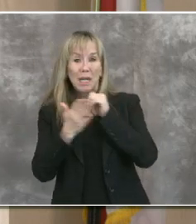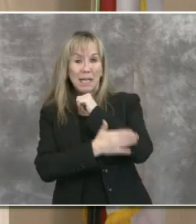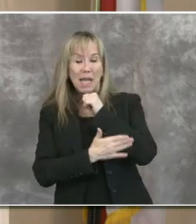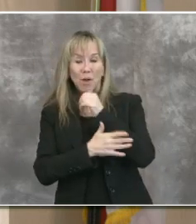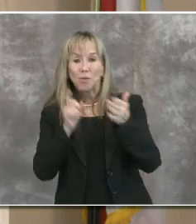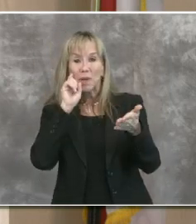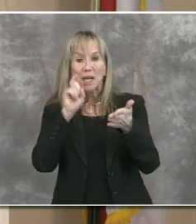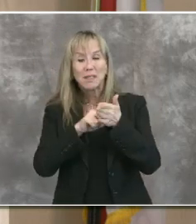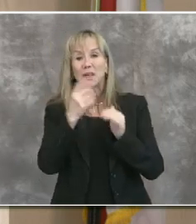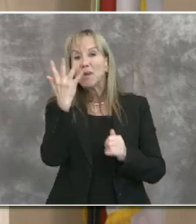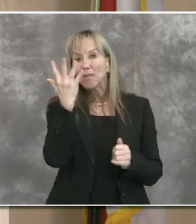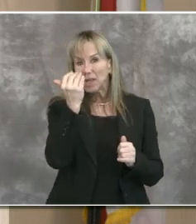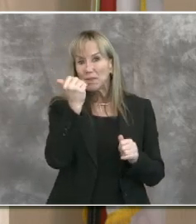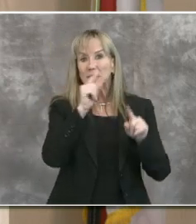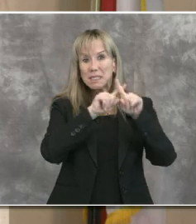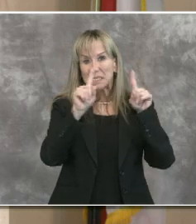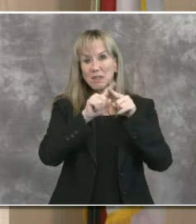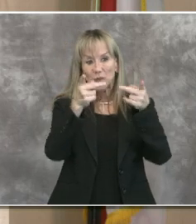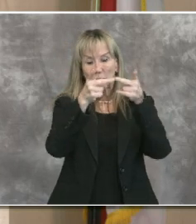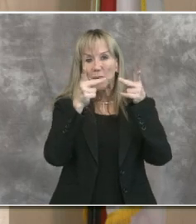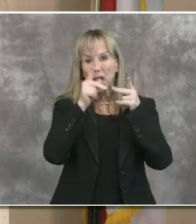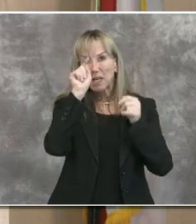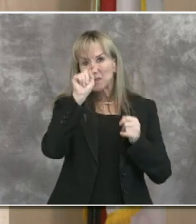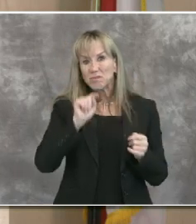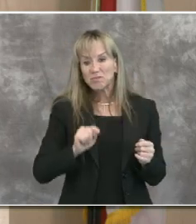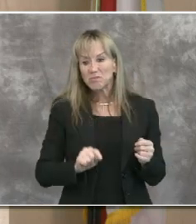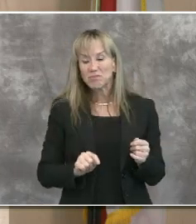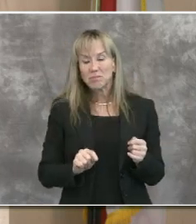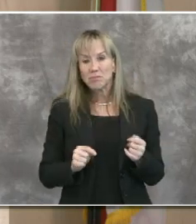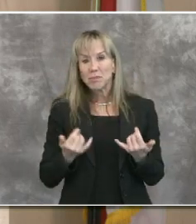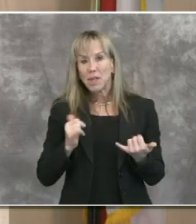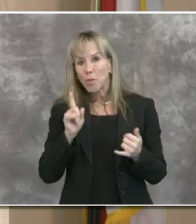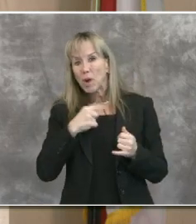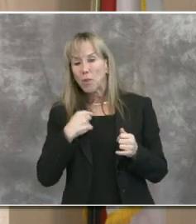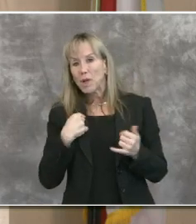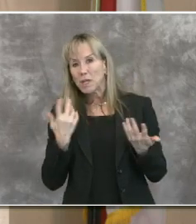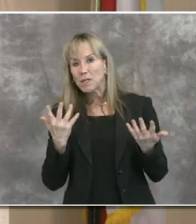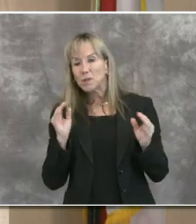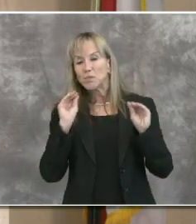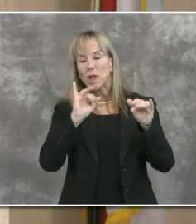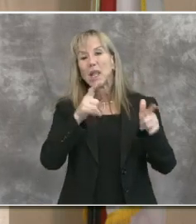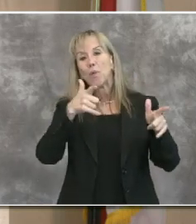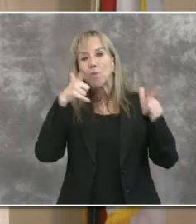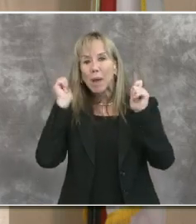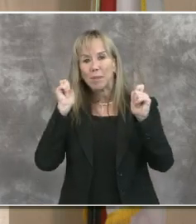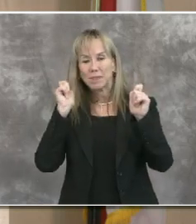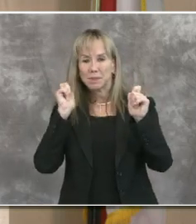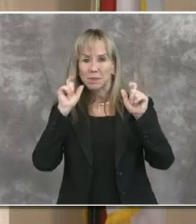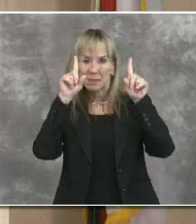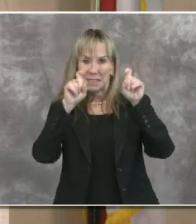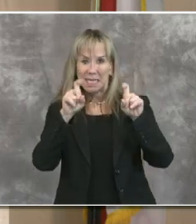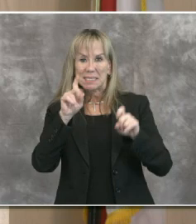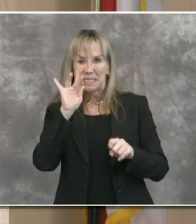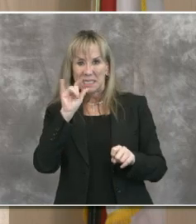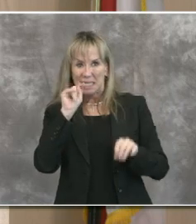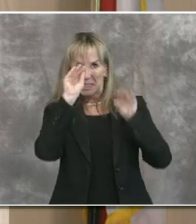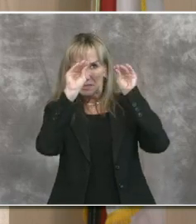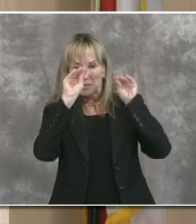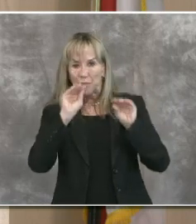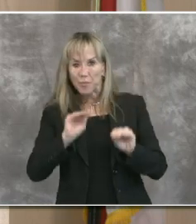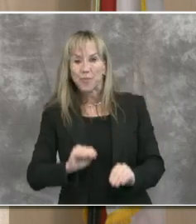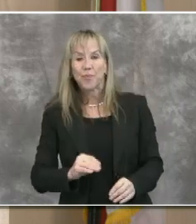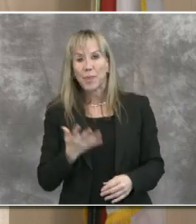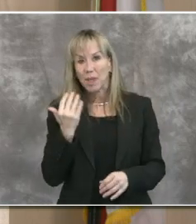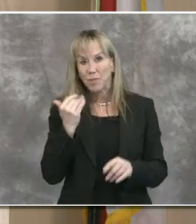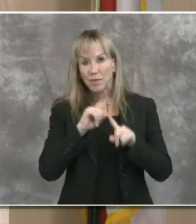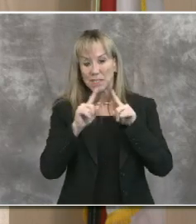15 different settings that we are placing our rapid platform kits with, and we